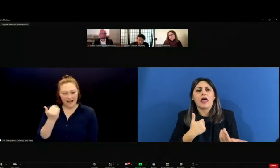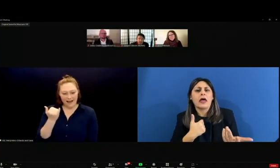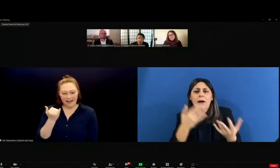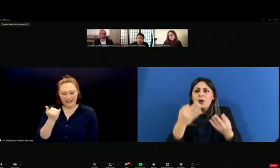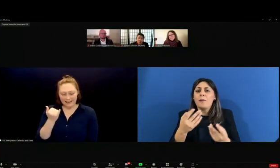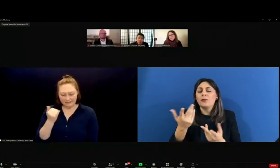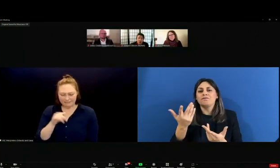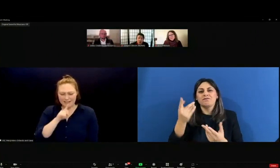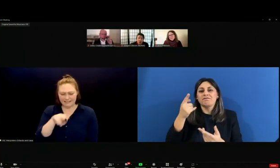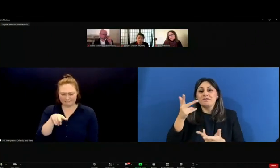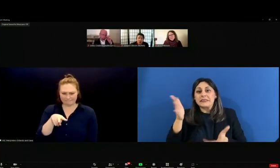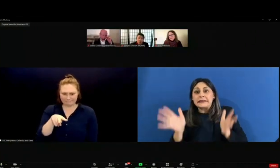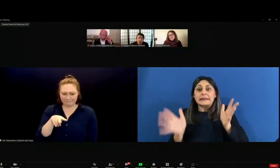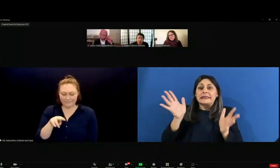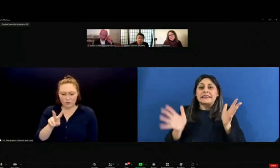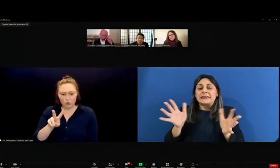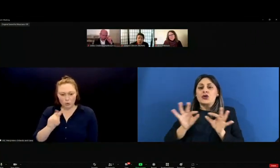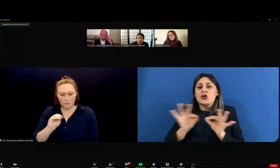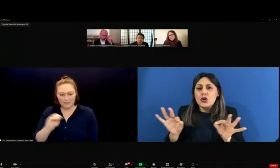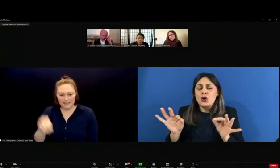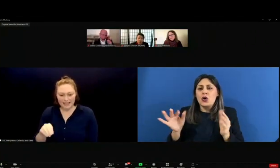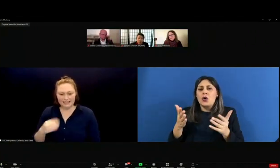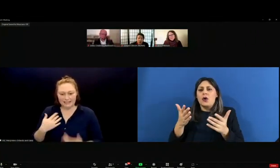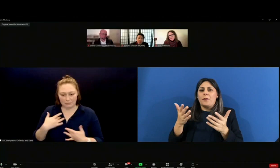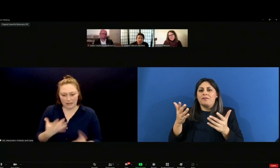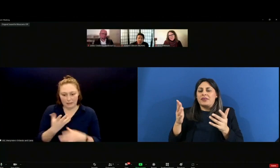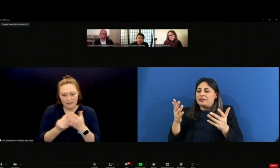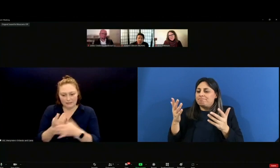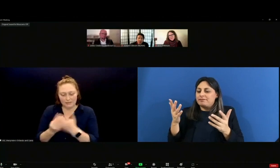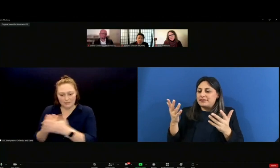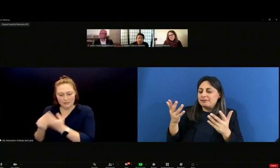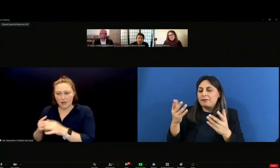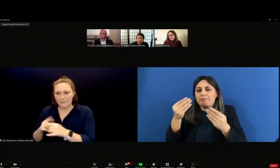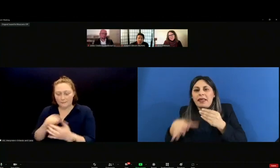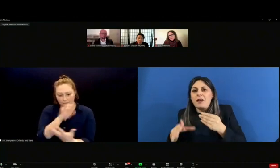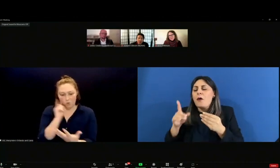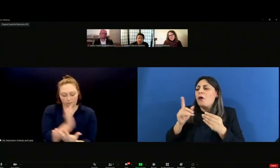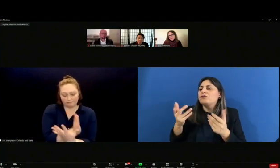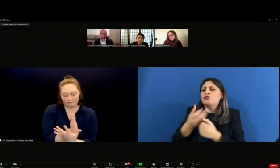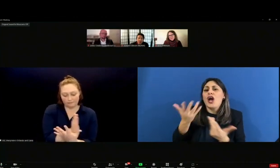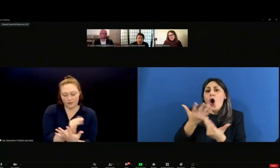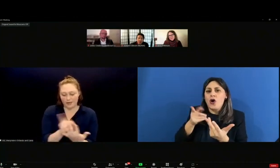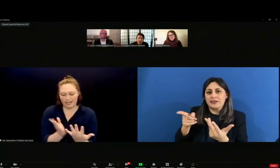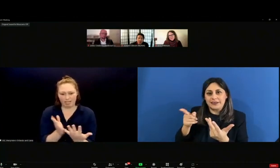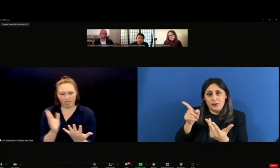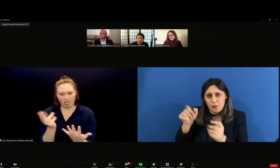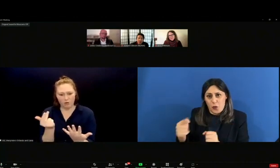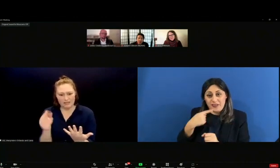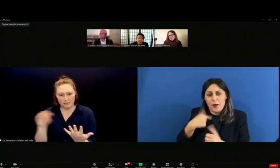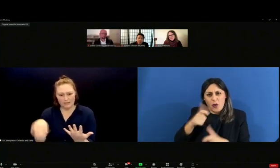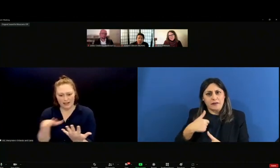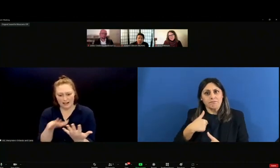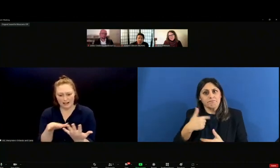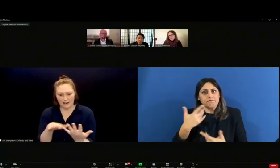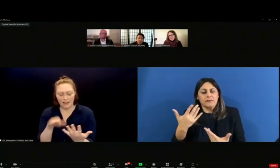quite striking. It's only 2% of trials go missing in the lowest dimensionality, but it's up to 13% in the highest, and that's striking. It's not the case in the sign language data,